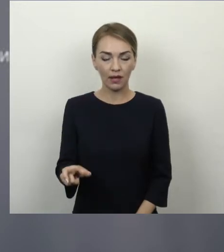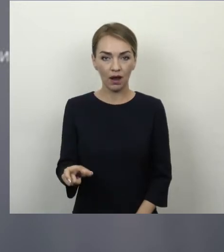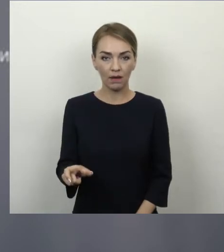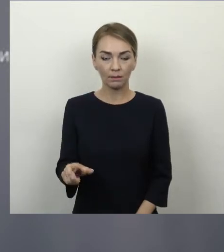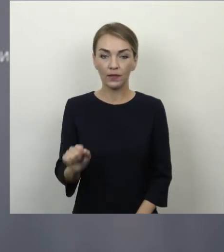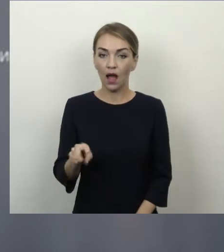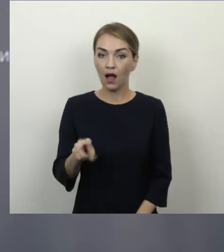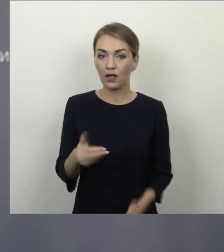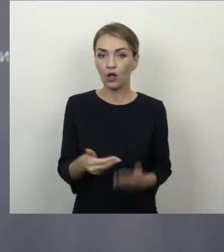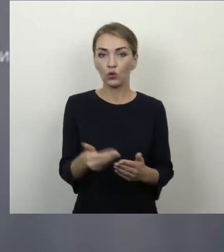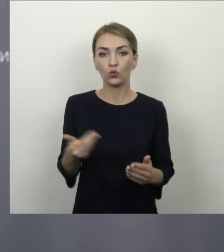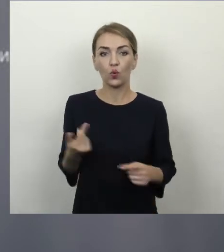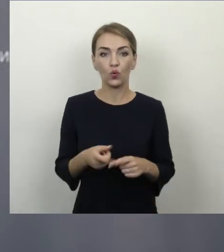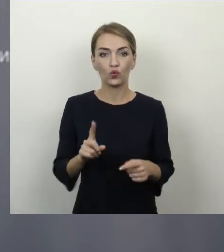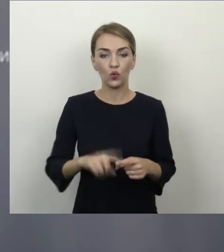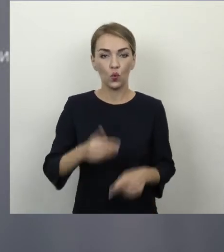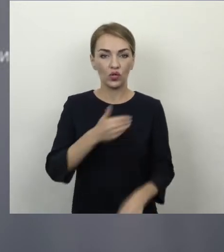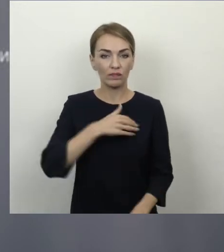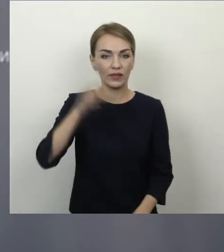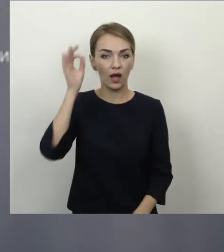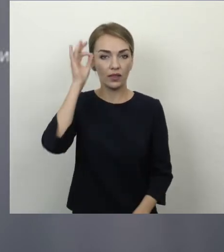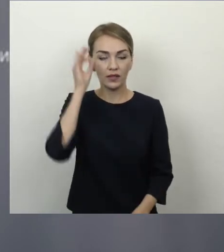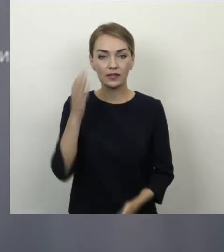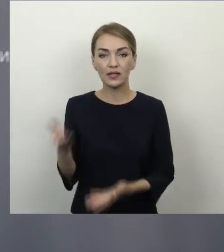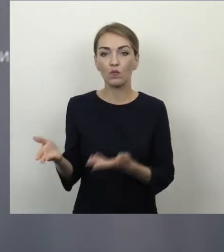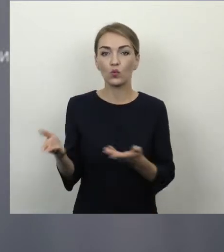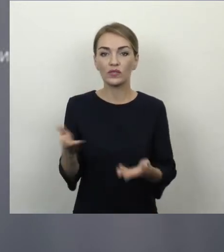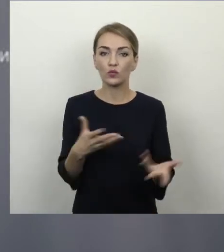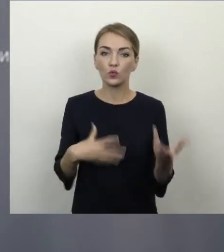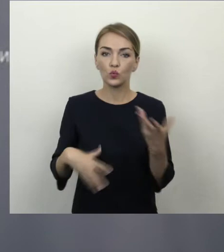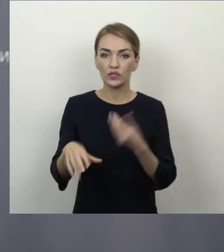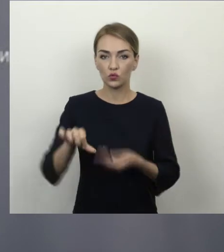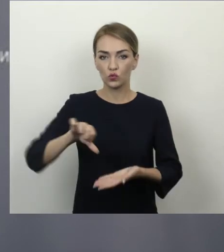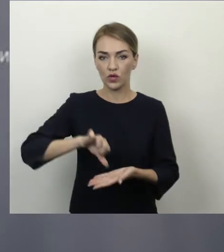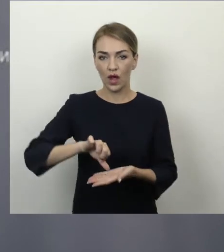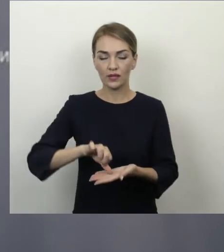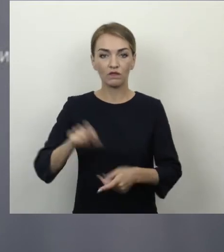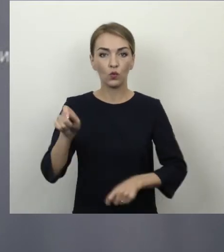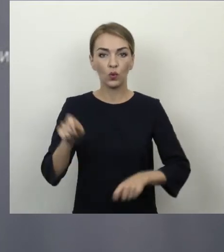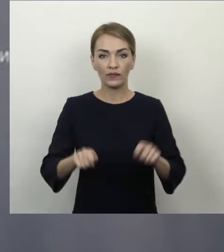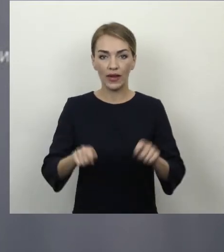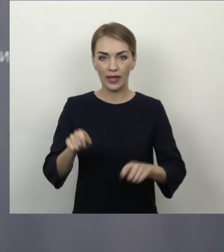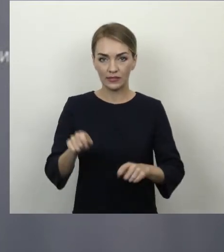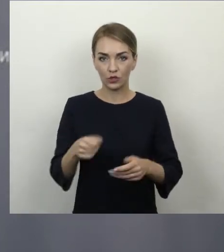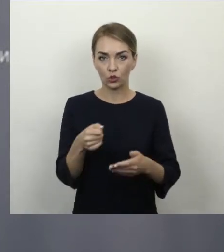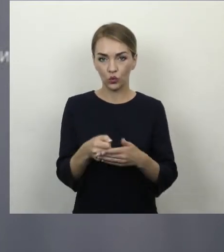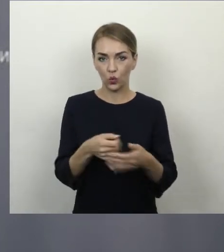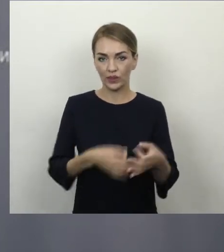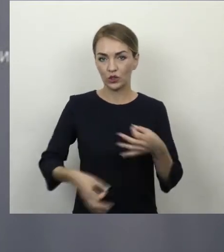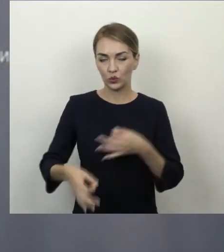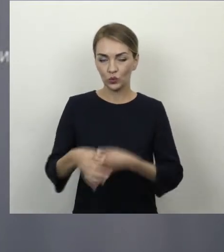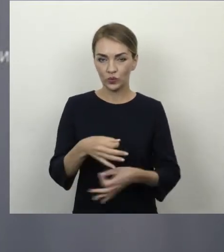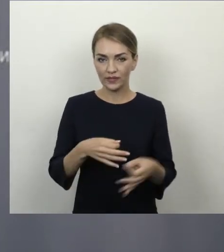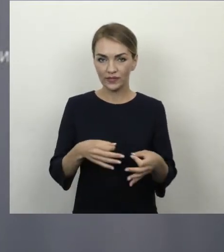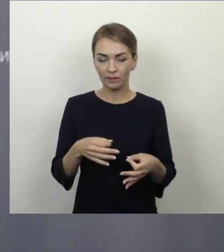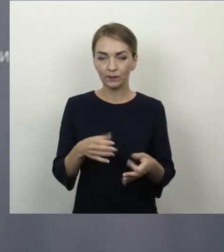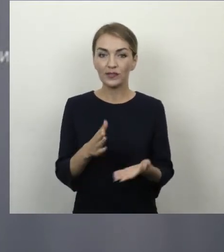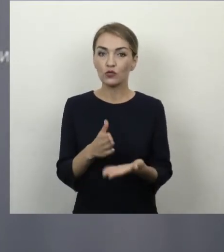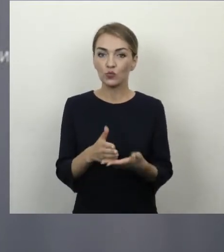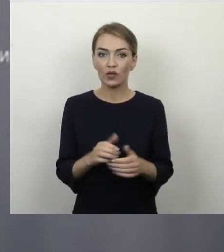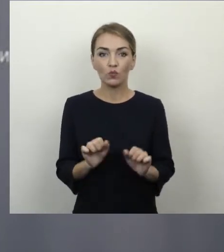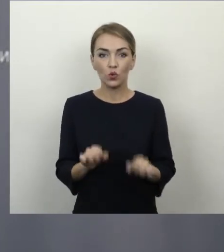speaker, but before that I'd like to kindly ask all of you